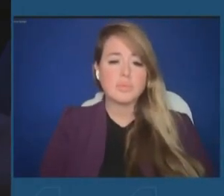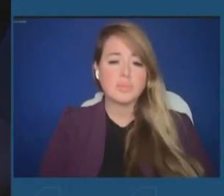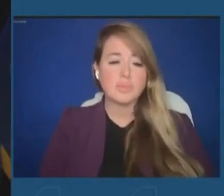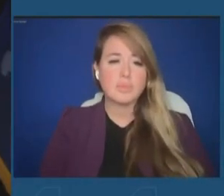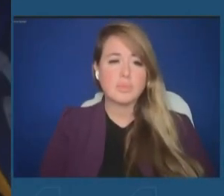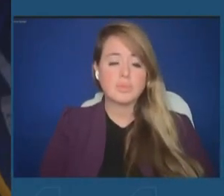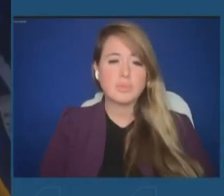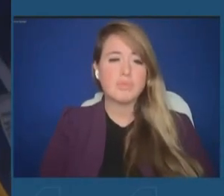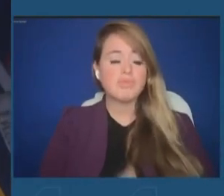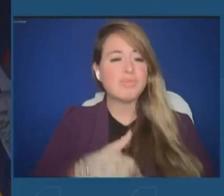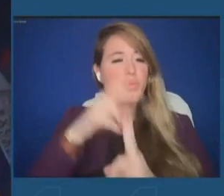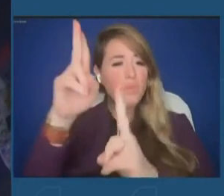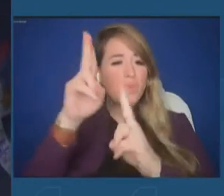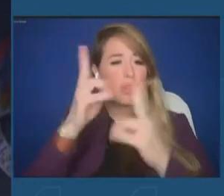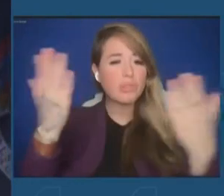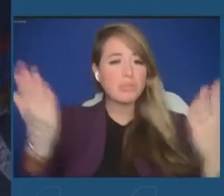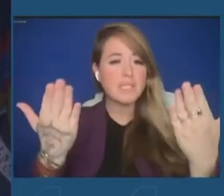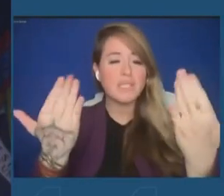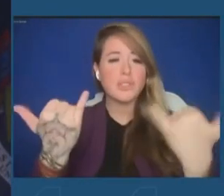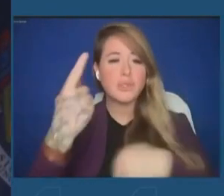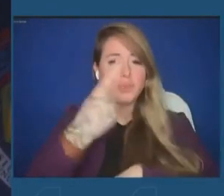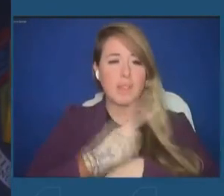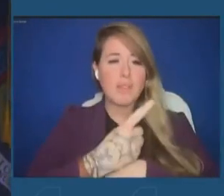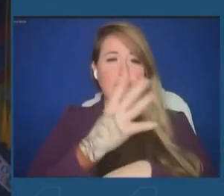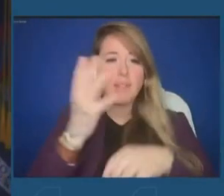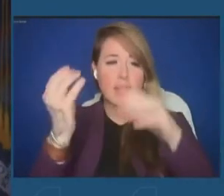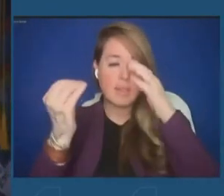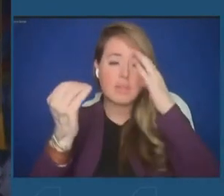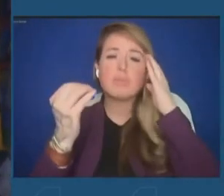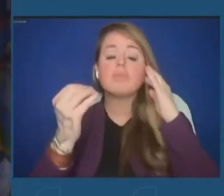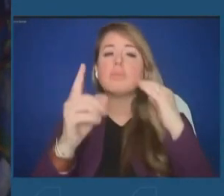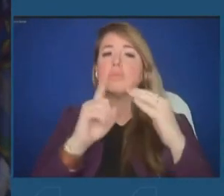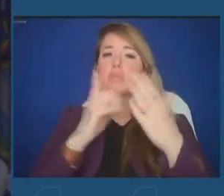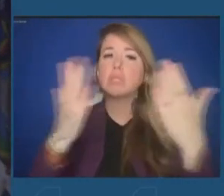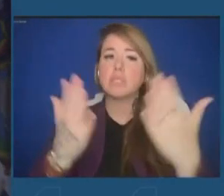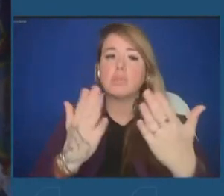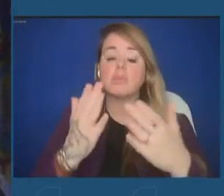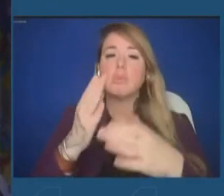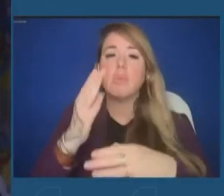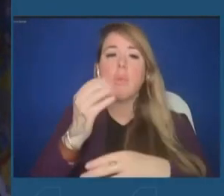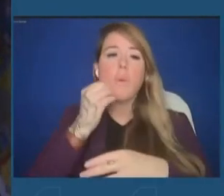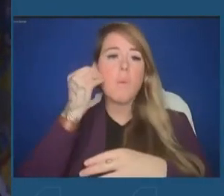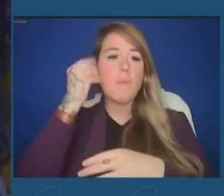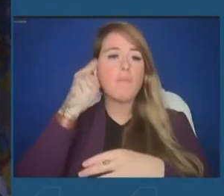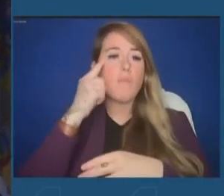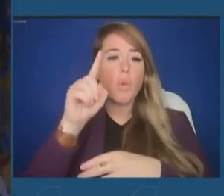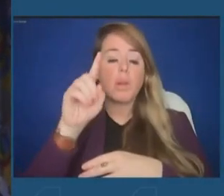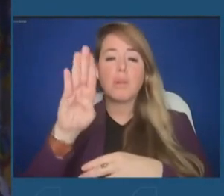I'm so honored to be here today, albeit at the home of the Buff State Bengals.